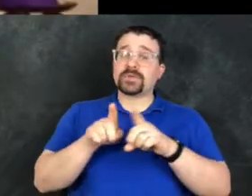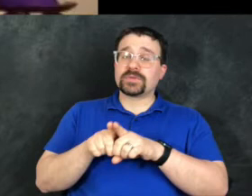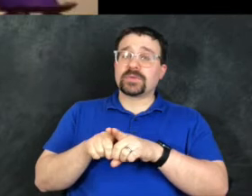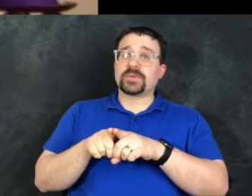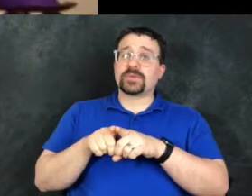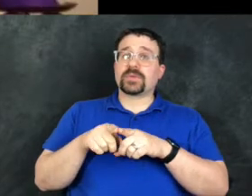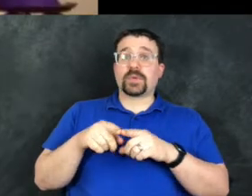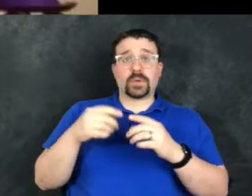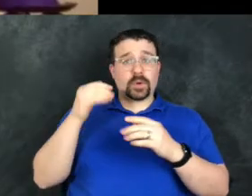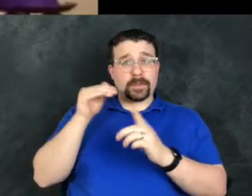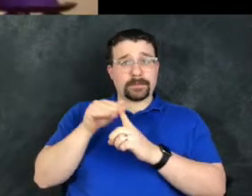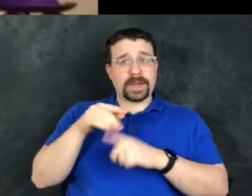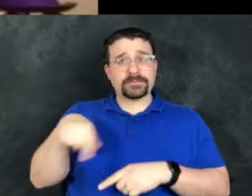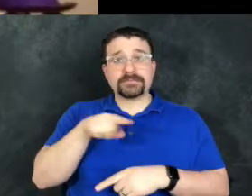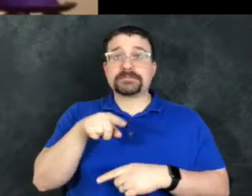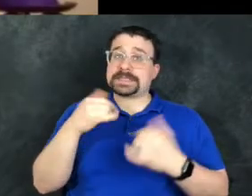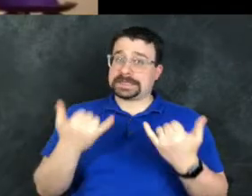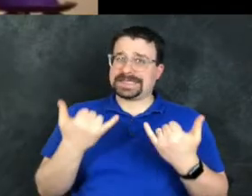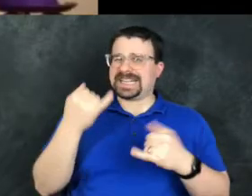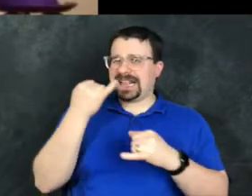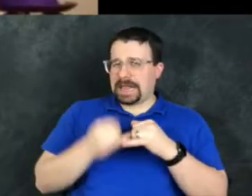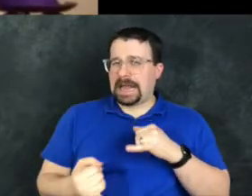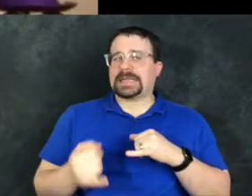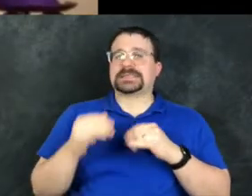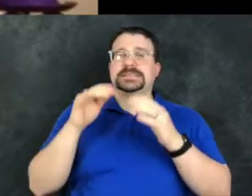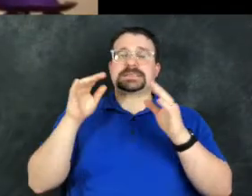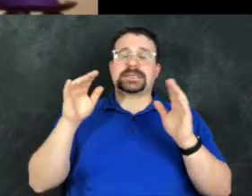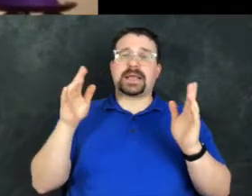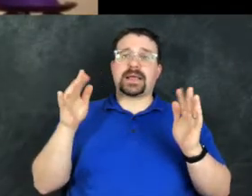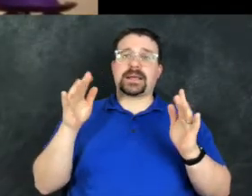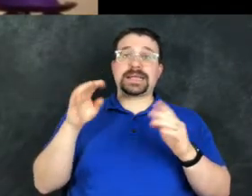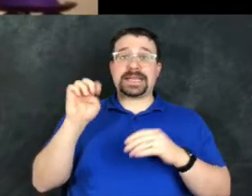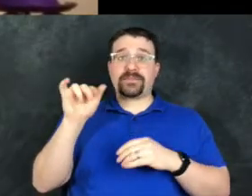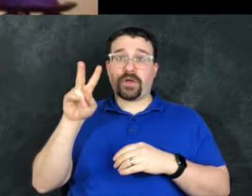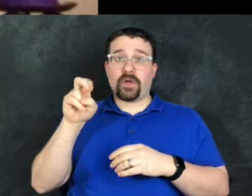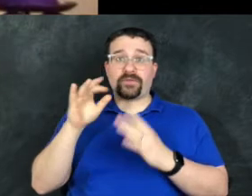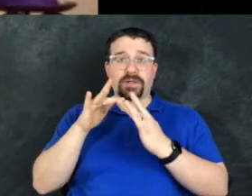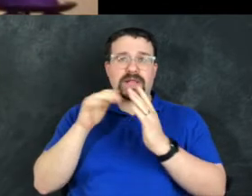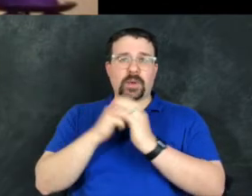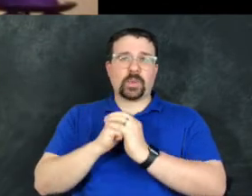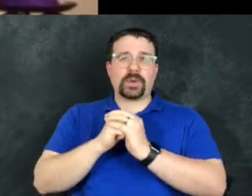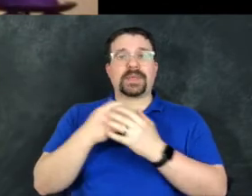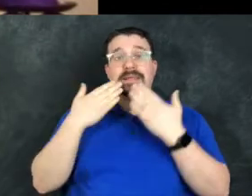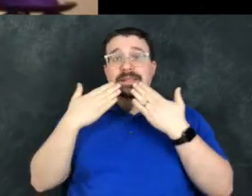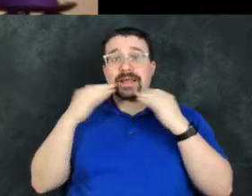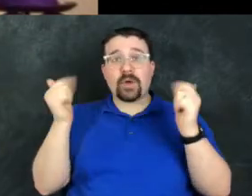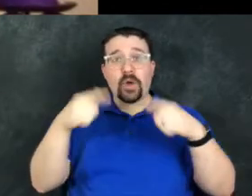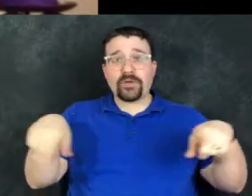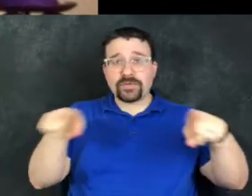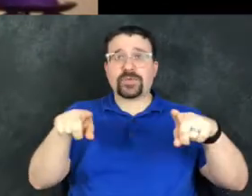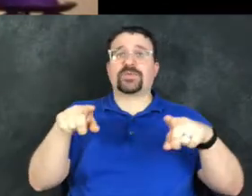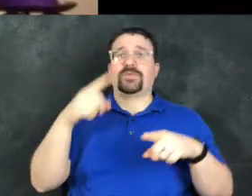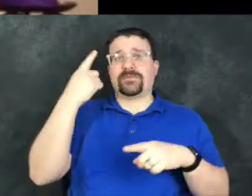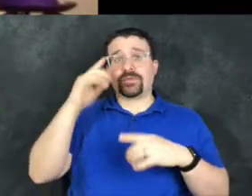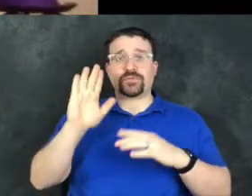And also, we want to remind you that this is the last Evolve Online Worship. I want to thank you